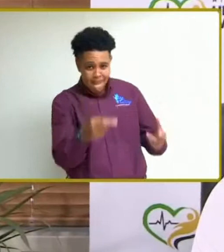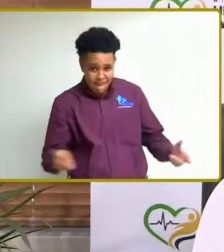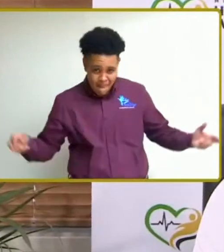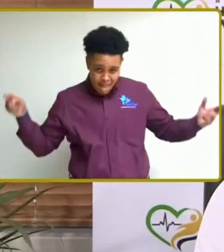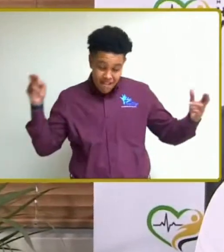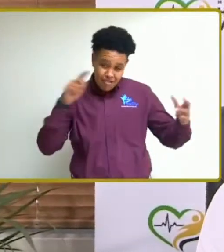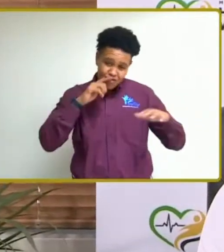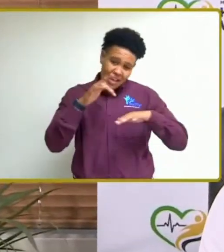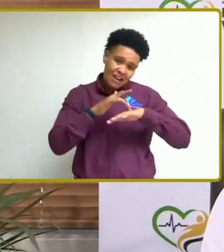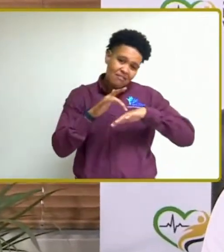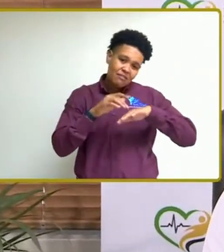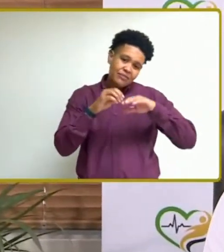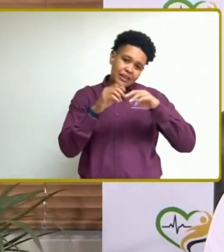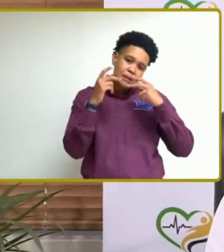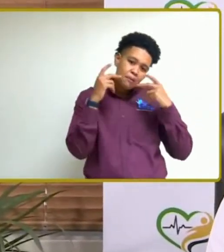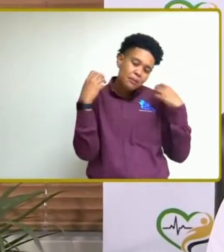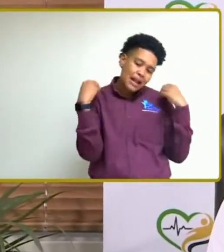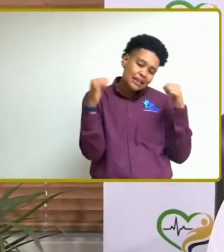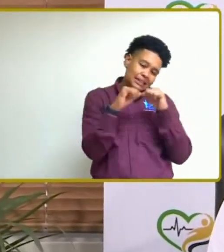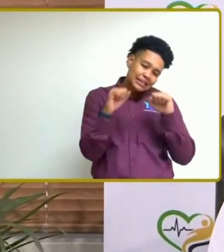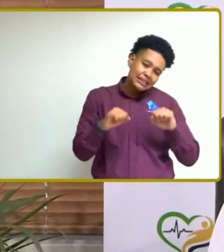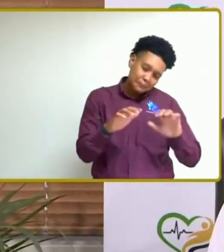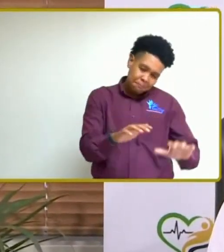are available in the public health system.